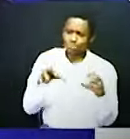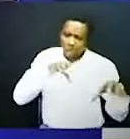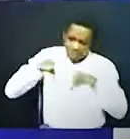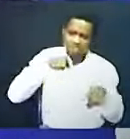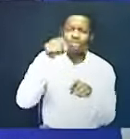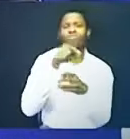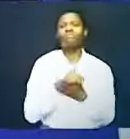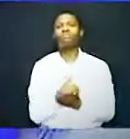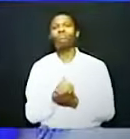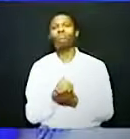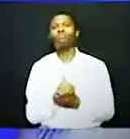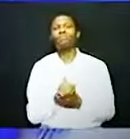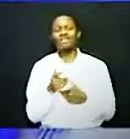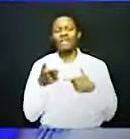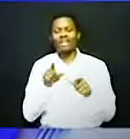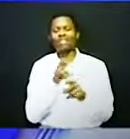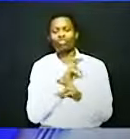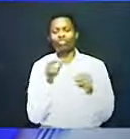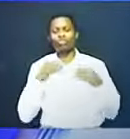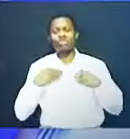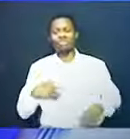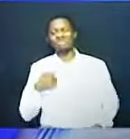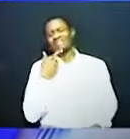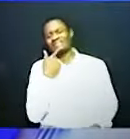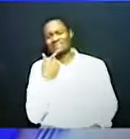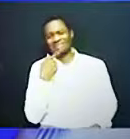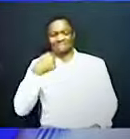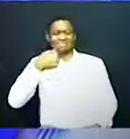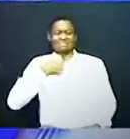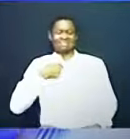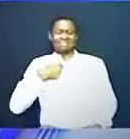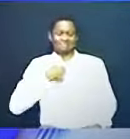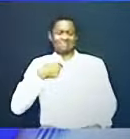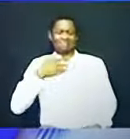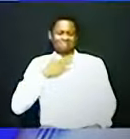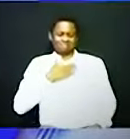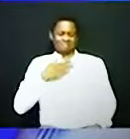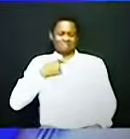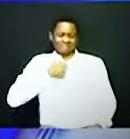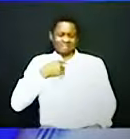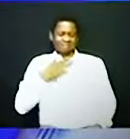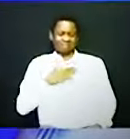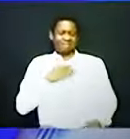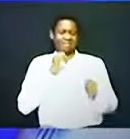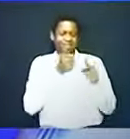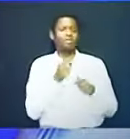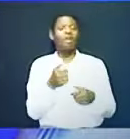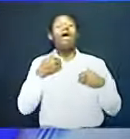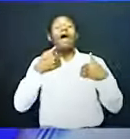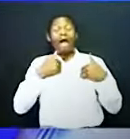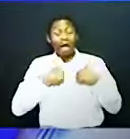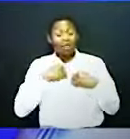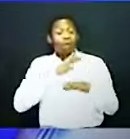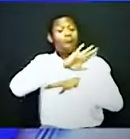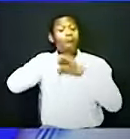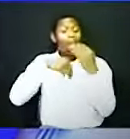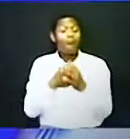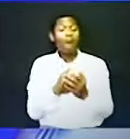Let no one say, for me, this is my gift. You have all, but you grow in